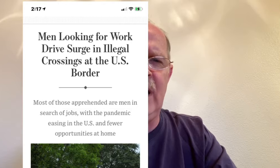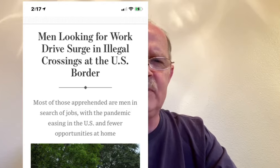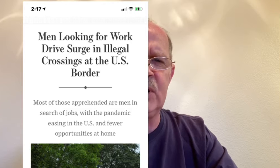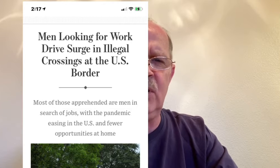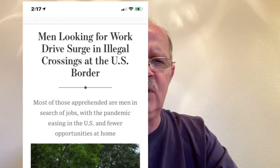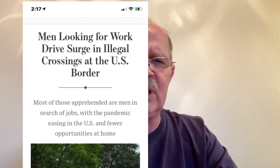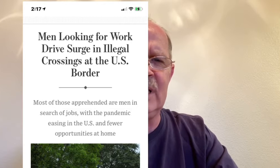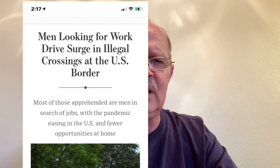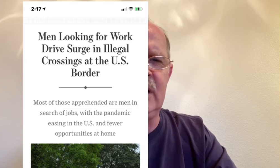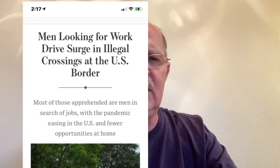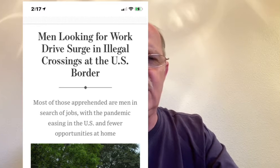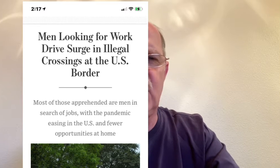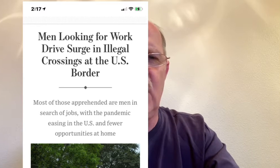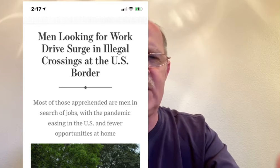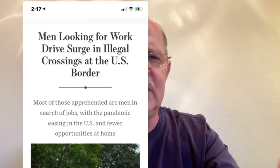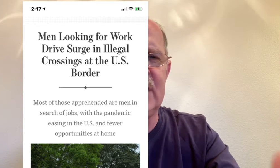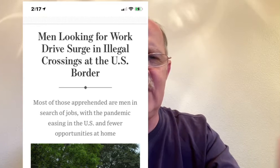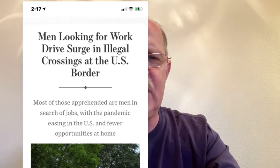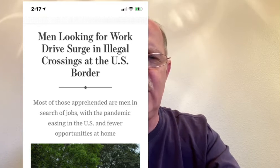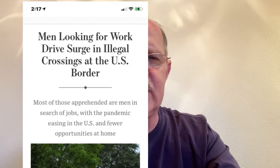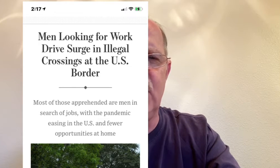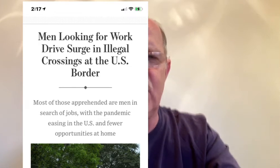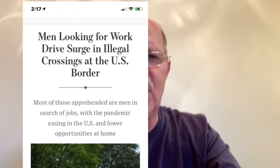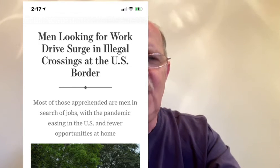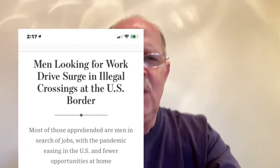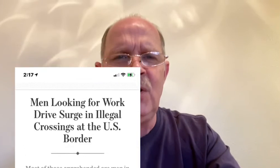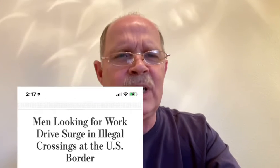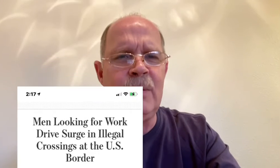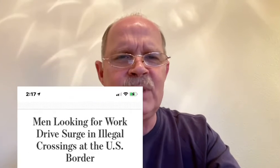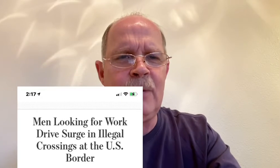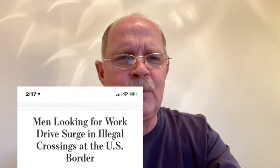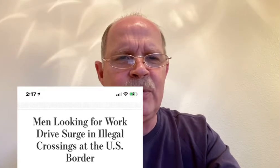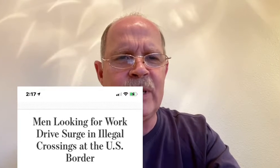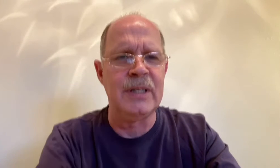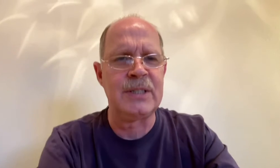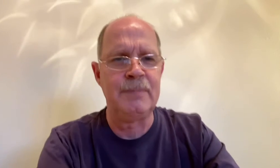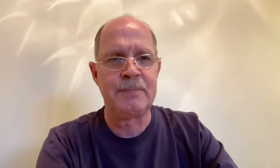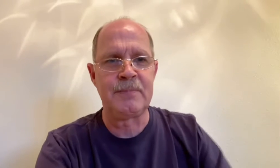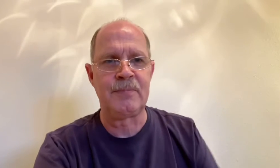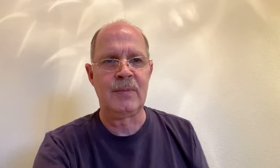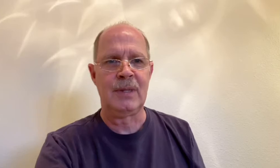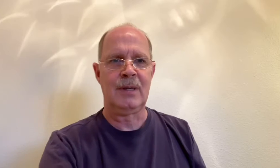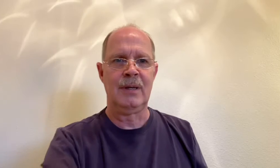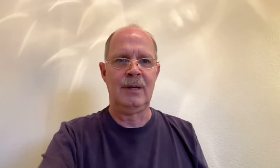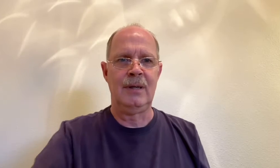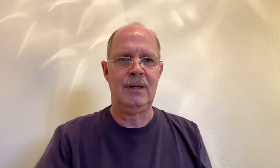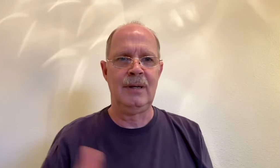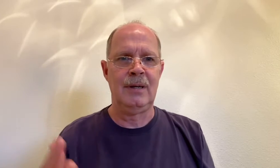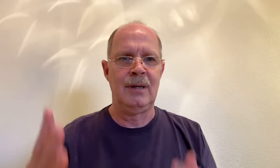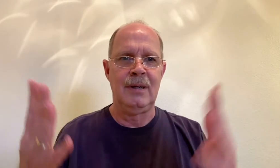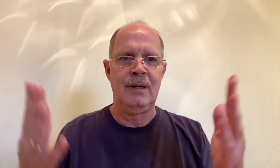work drive surge in illegal crossings at the U.S. border. Who comes up with this?